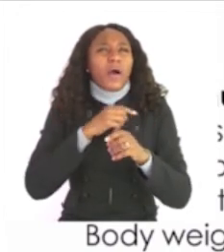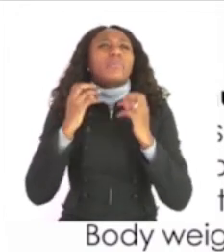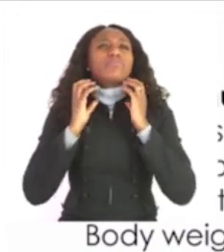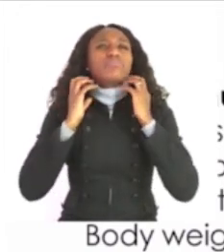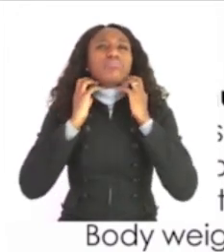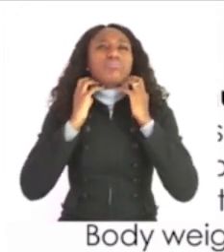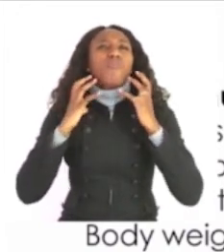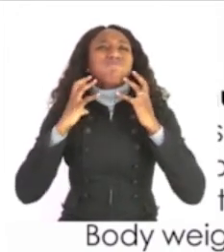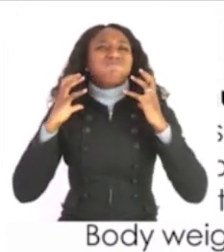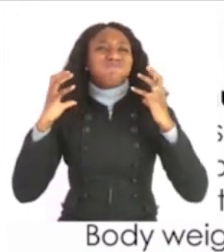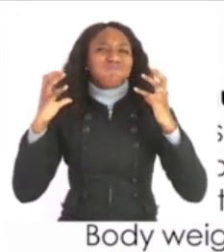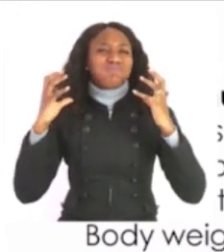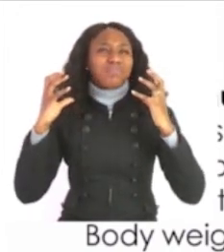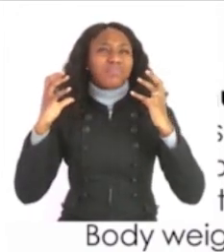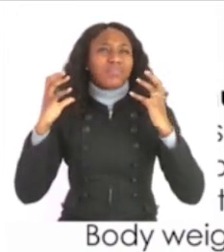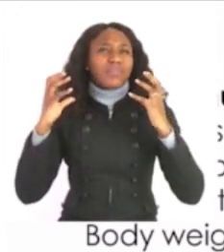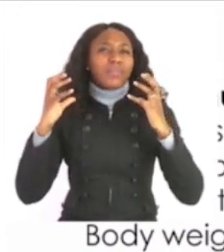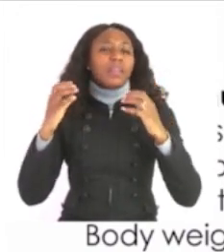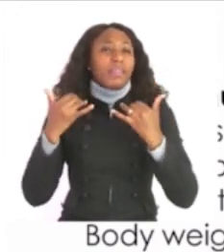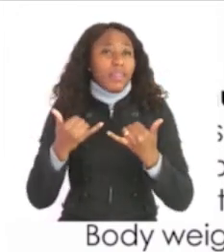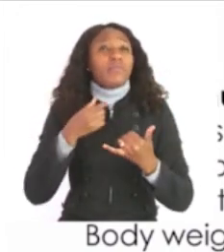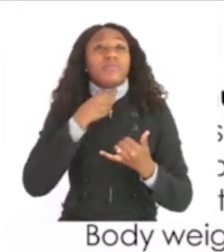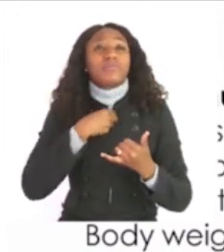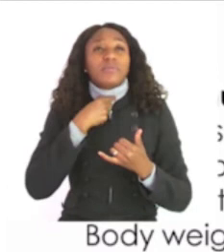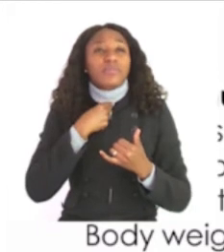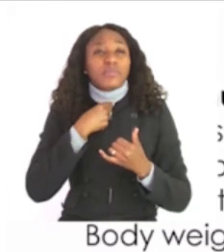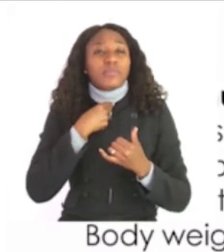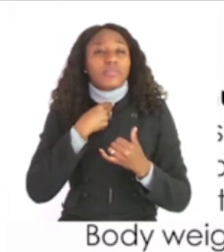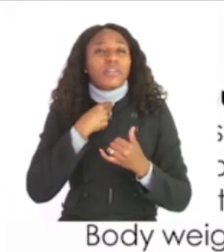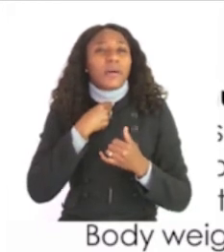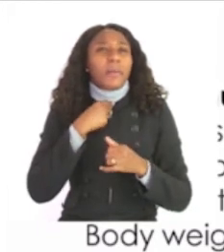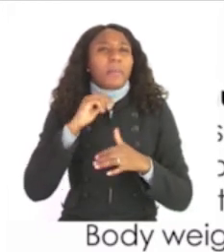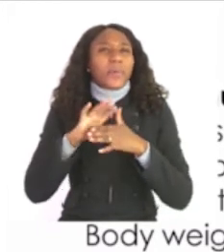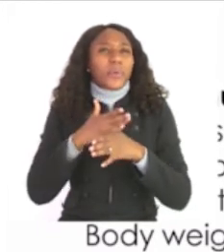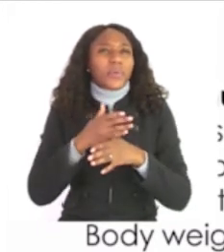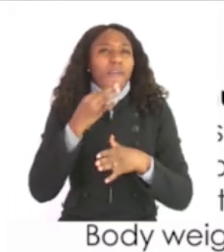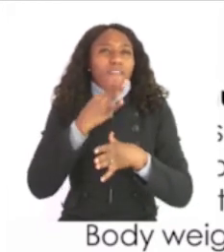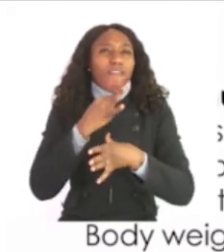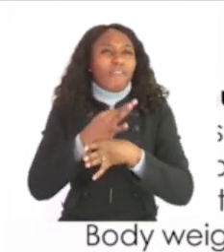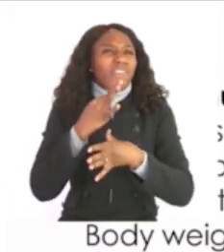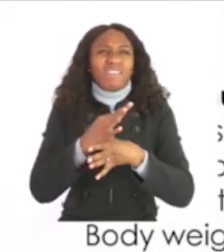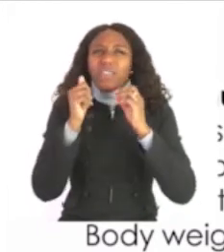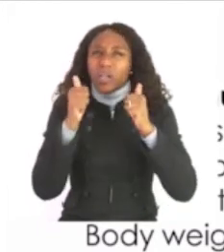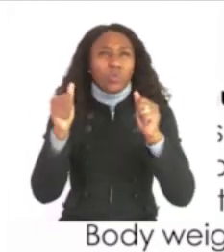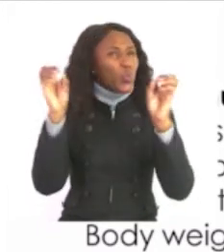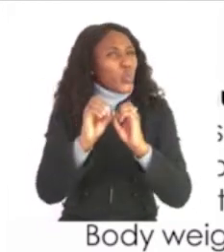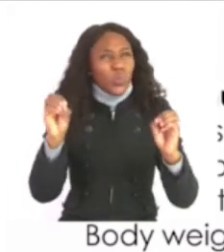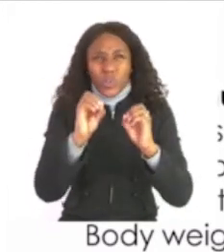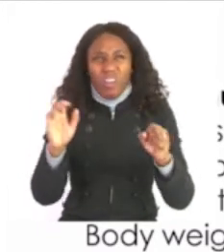gland. A goiter can be associated with a thyroid that is not functioning properly.